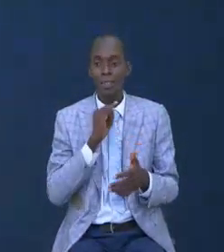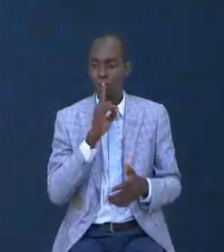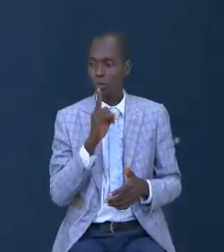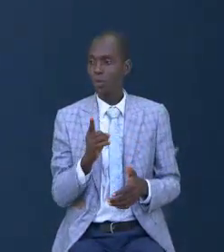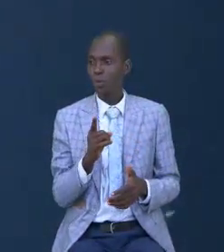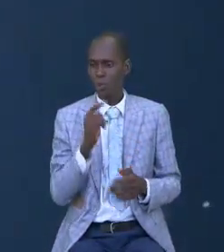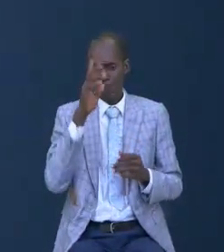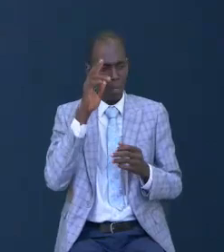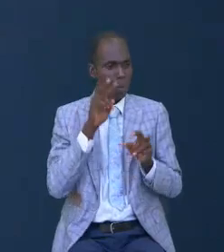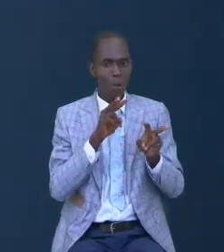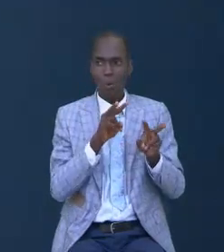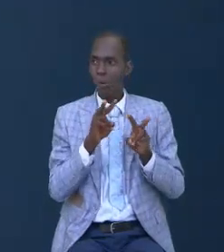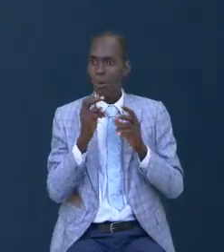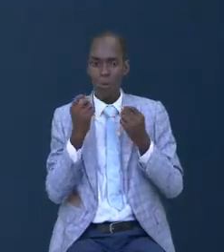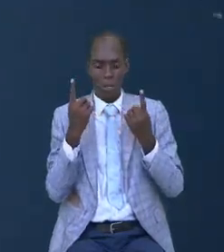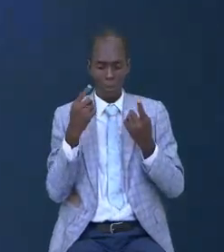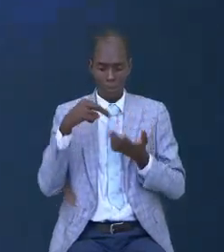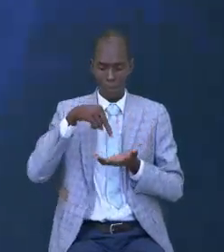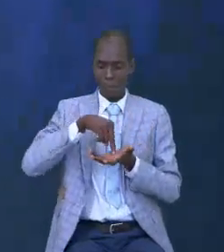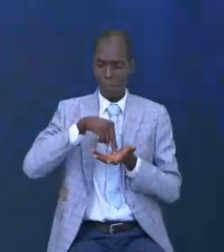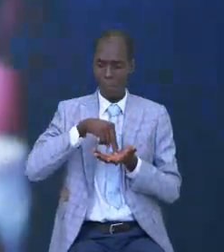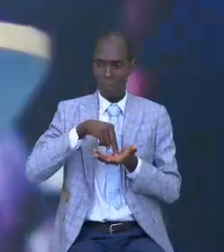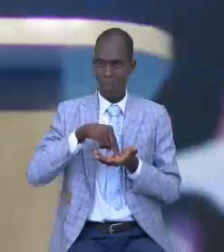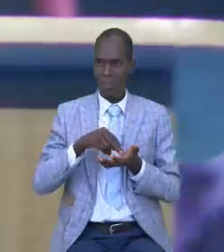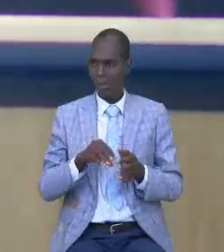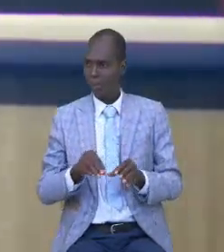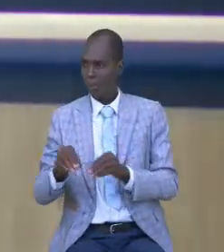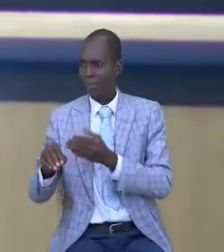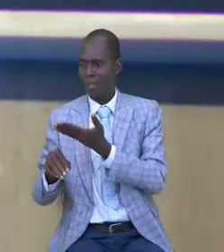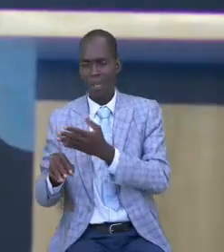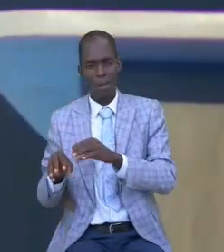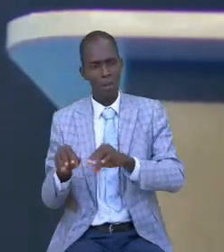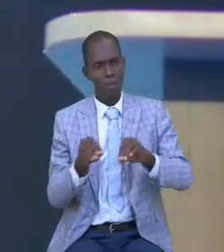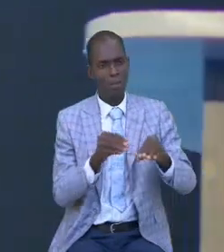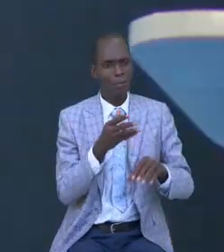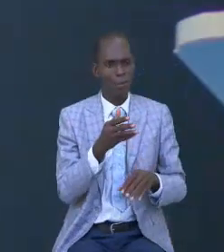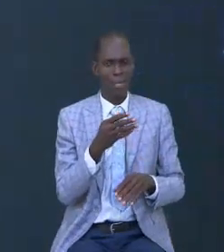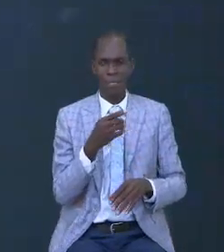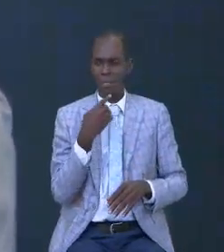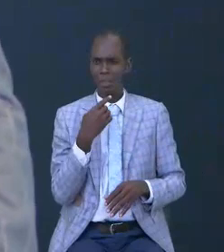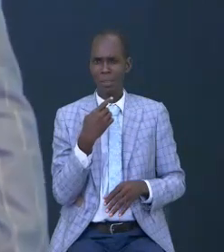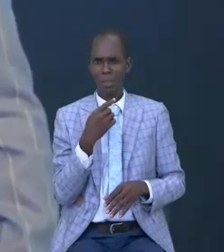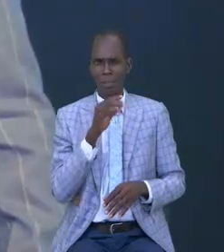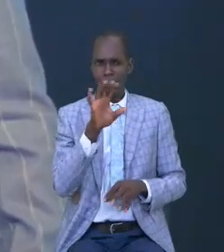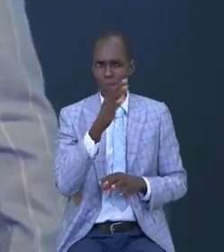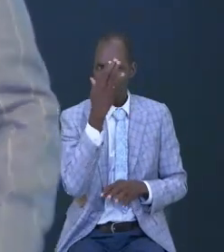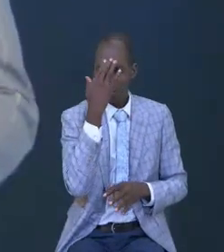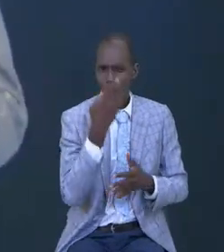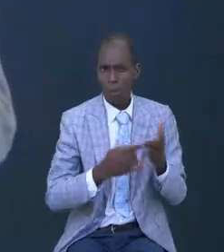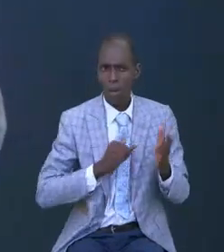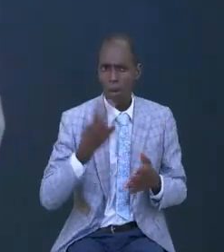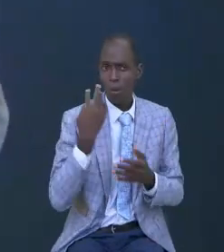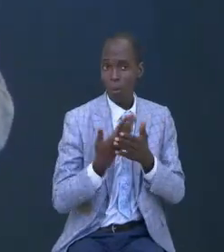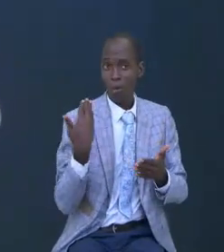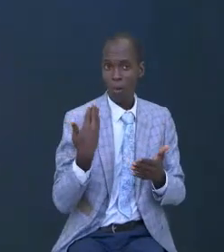looks around. He gets up, he walks here, he walks there. He said, do you know what I was before? I